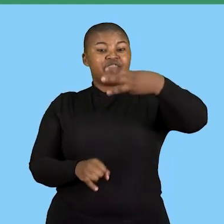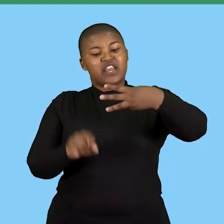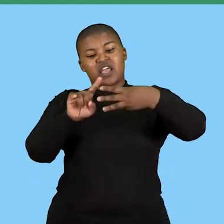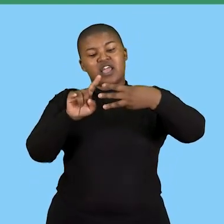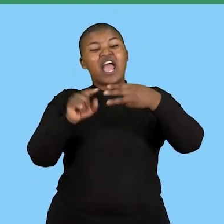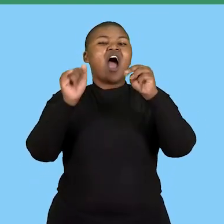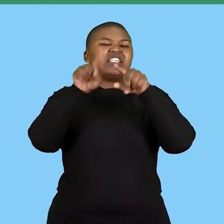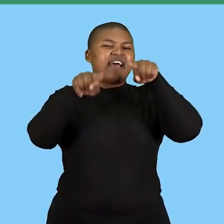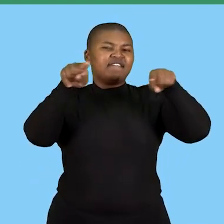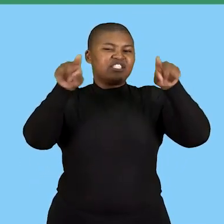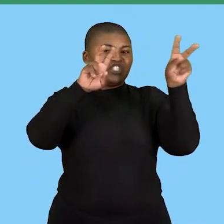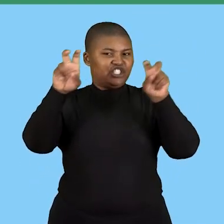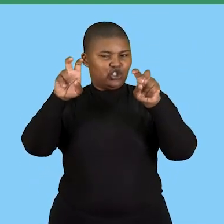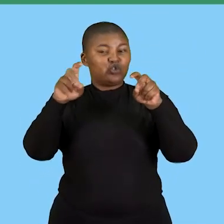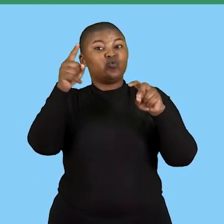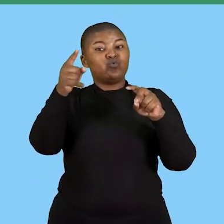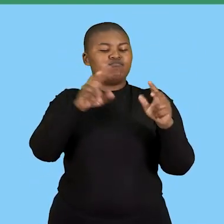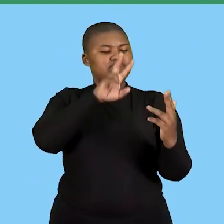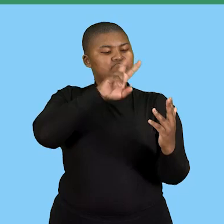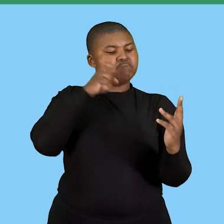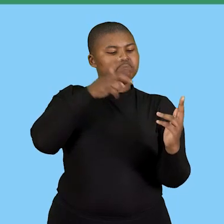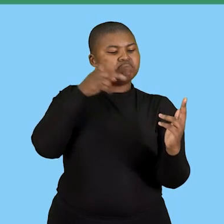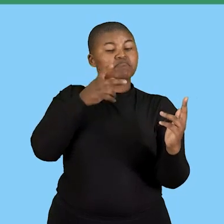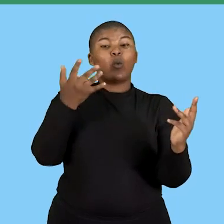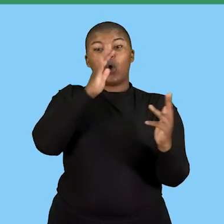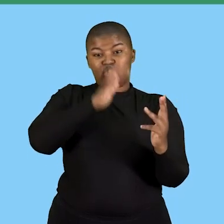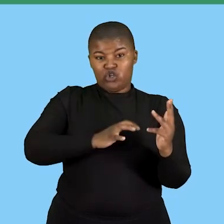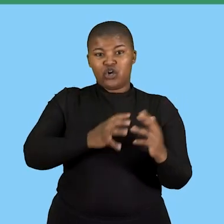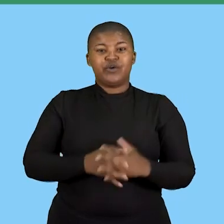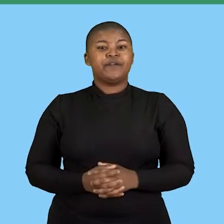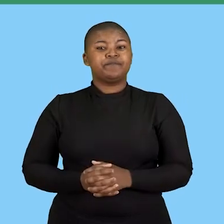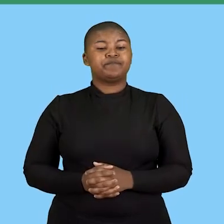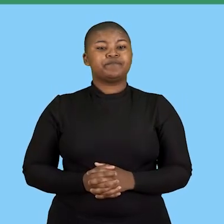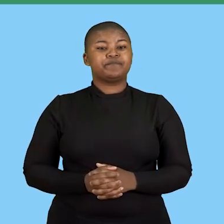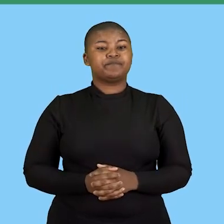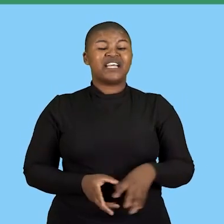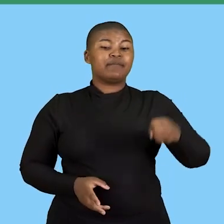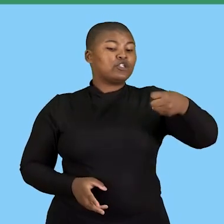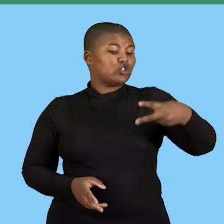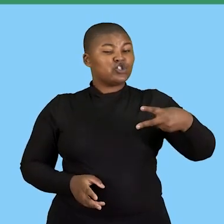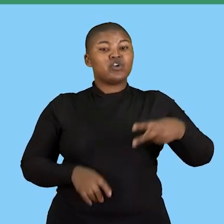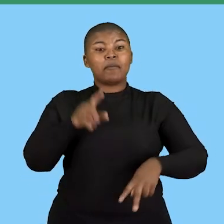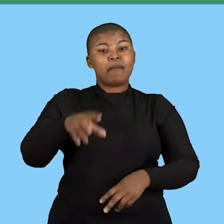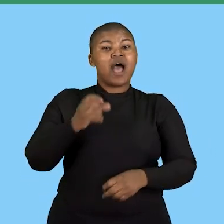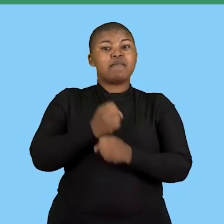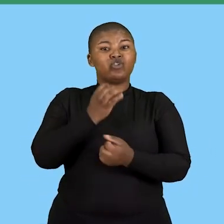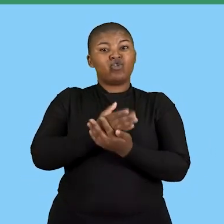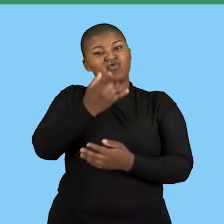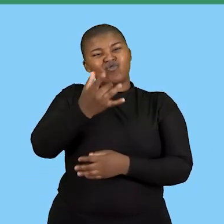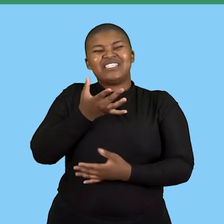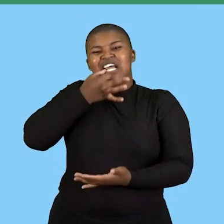identify 3 diversity issues referred to the scenario above and motivate your answer. Then number 2 says to